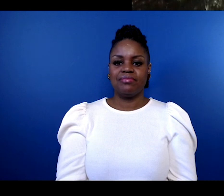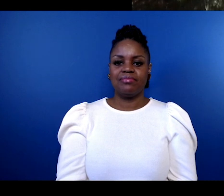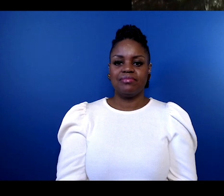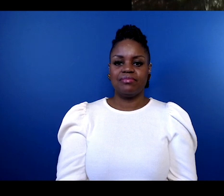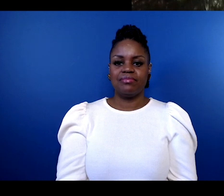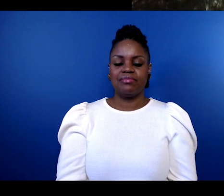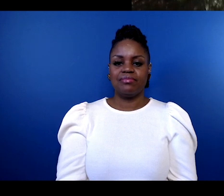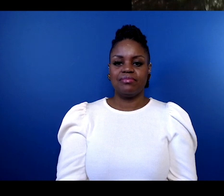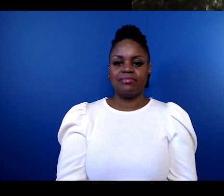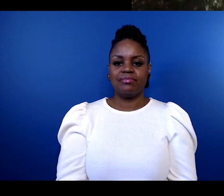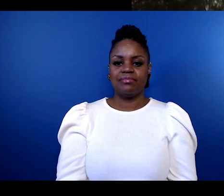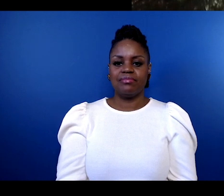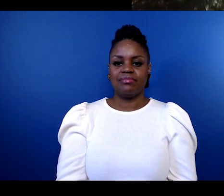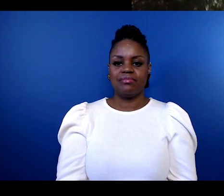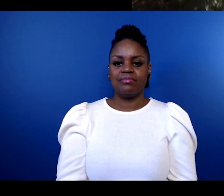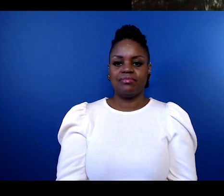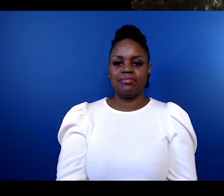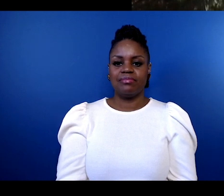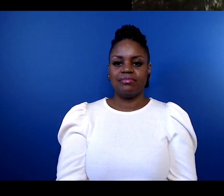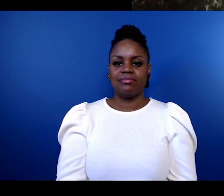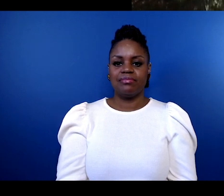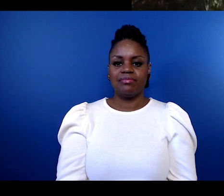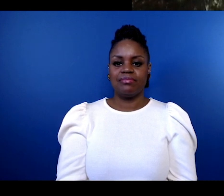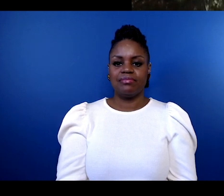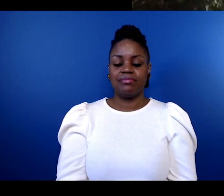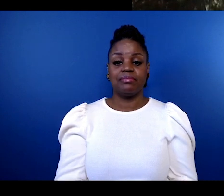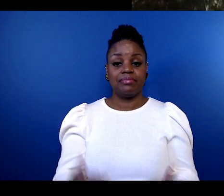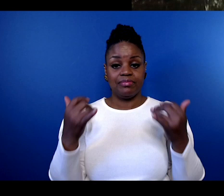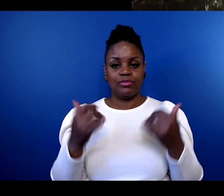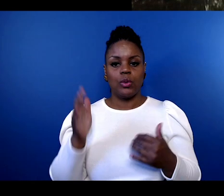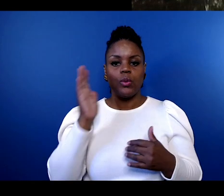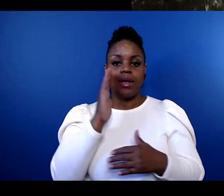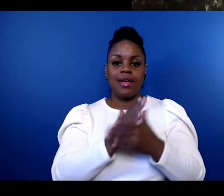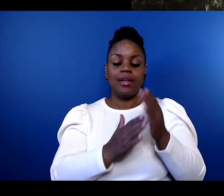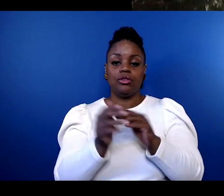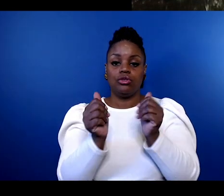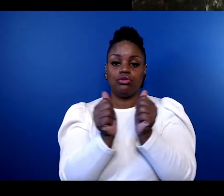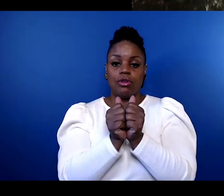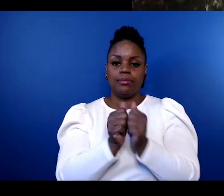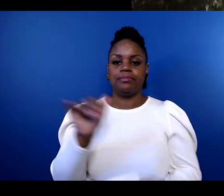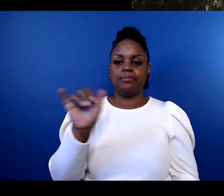Take the arms overhead when you're ready. And we're just going to lengthen as much as you can here.